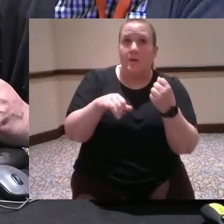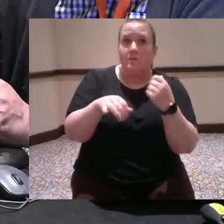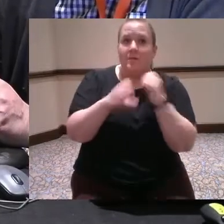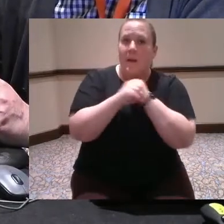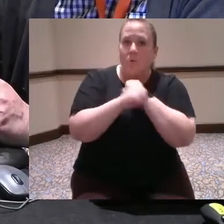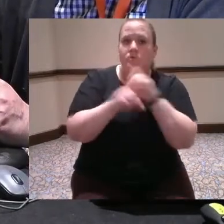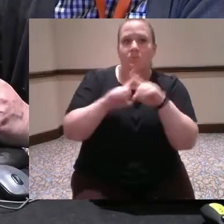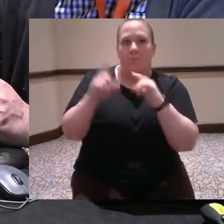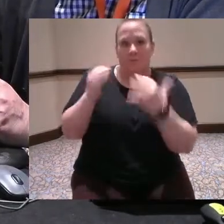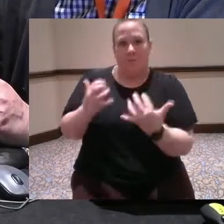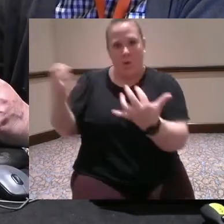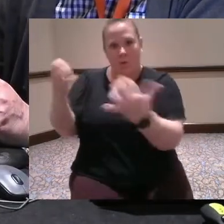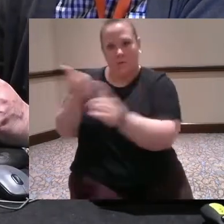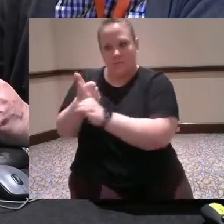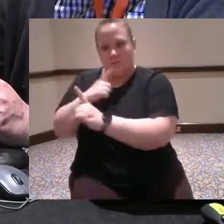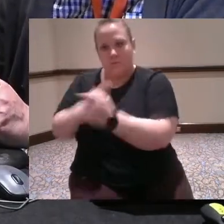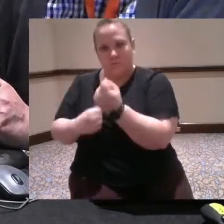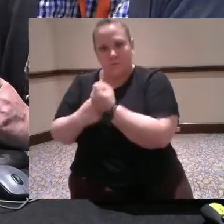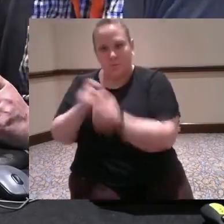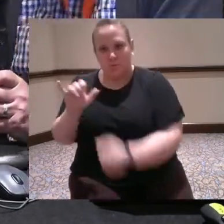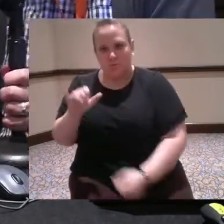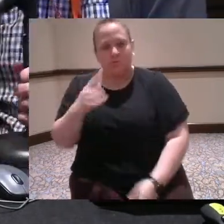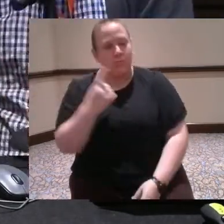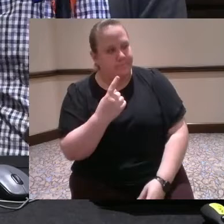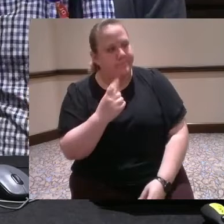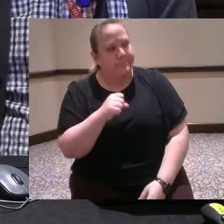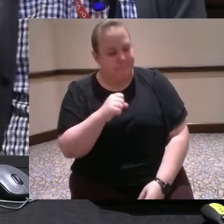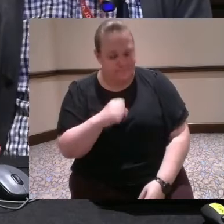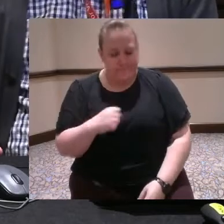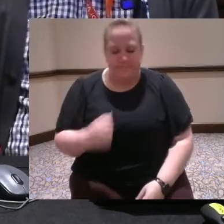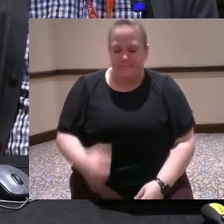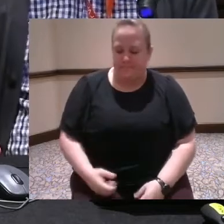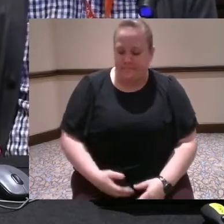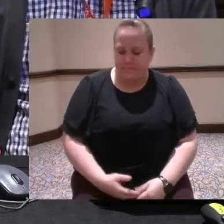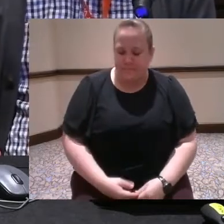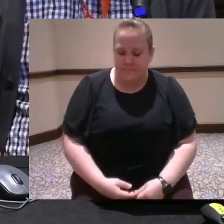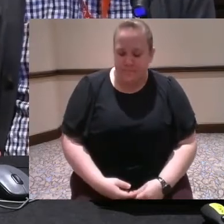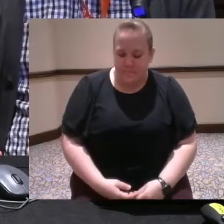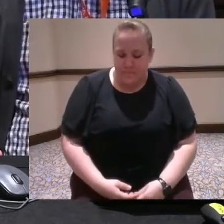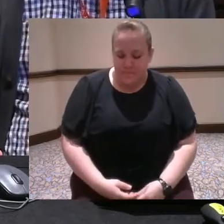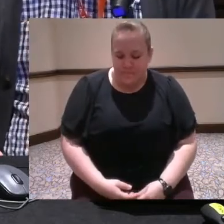audience, but their audiences have really responded as well, right? Okay, that's cool.